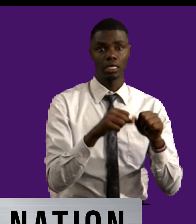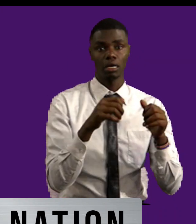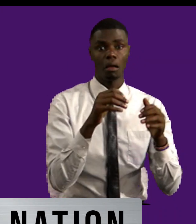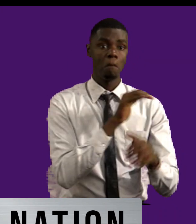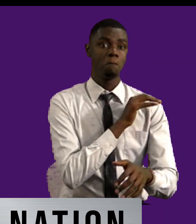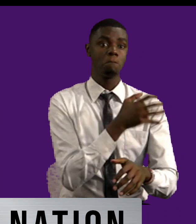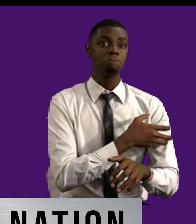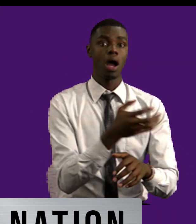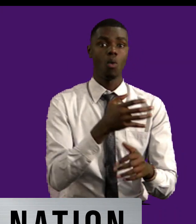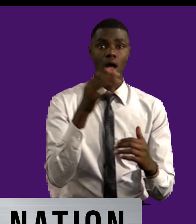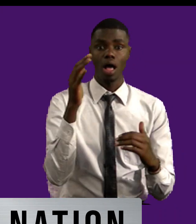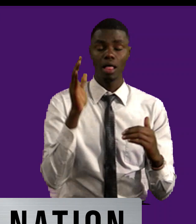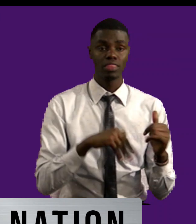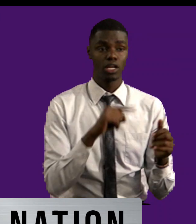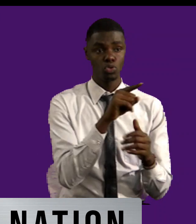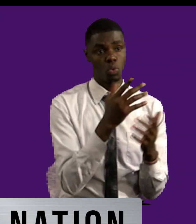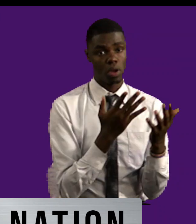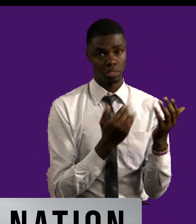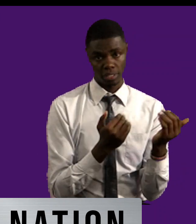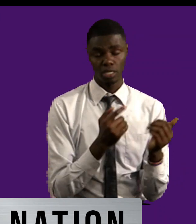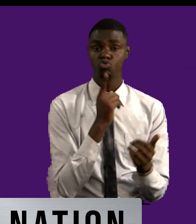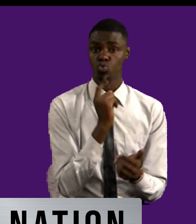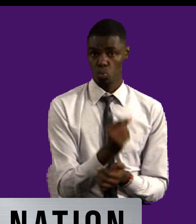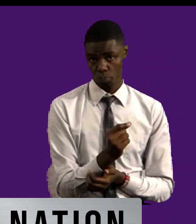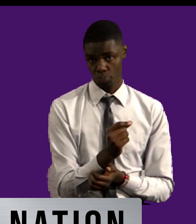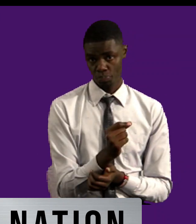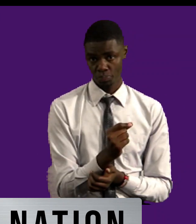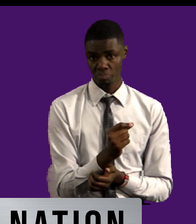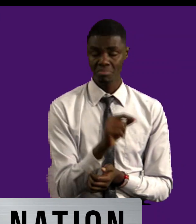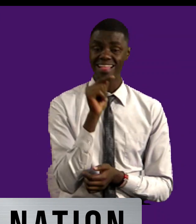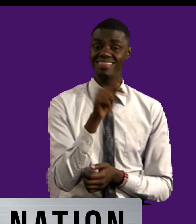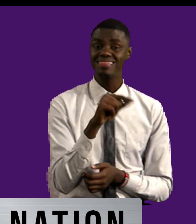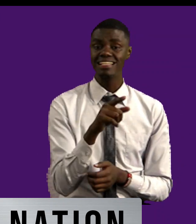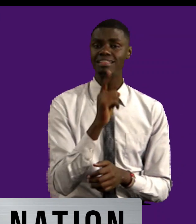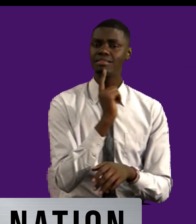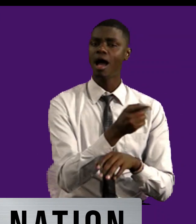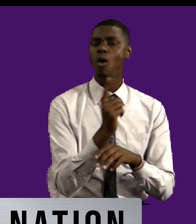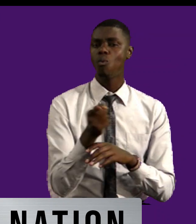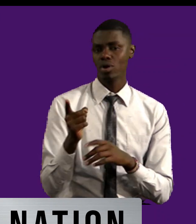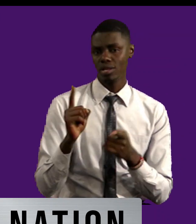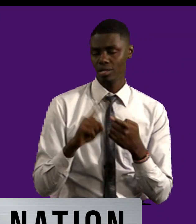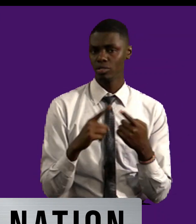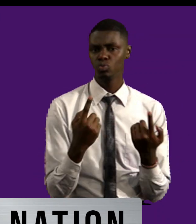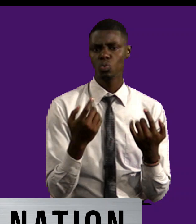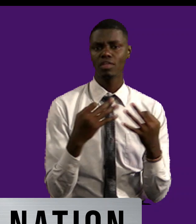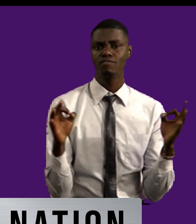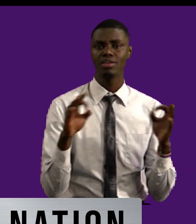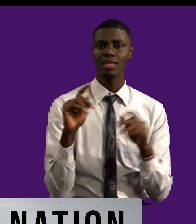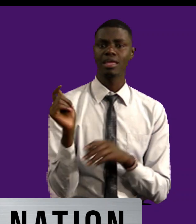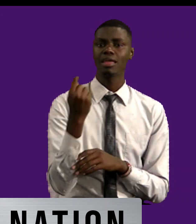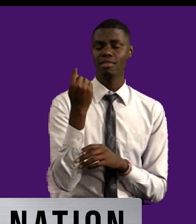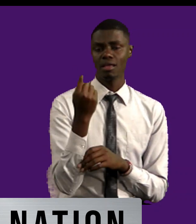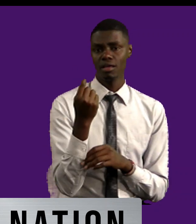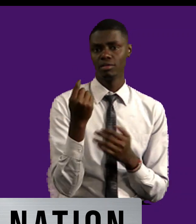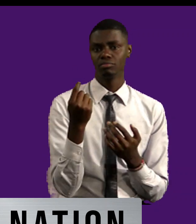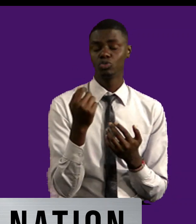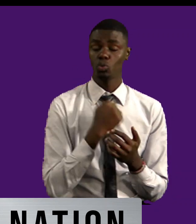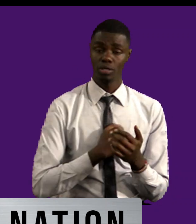space than you expected. So this is a warning to the Free Kenya,